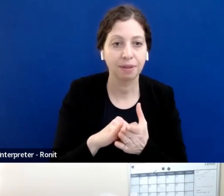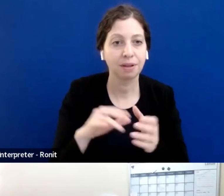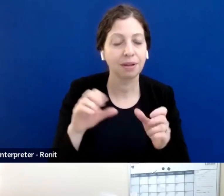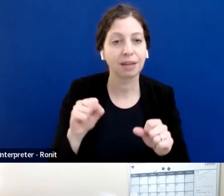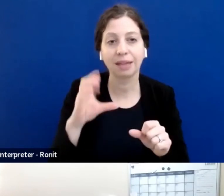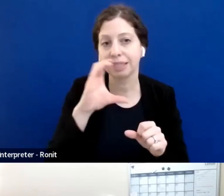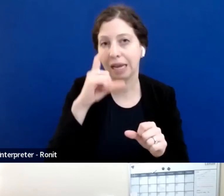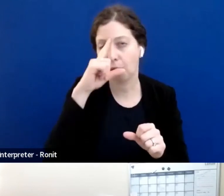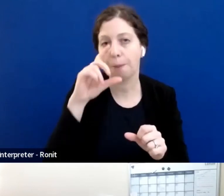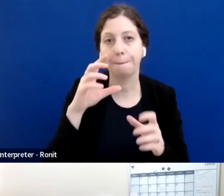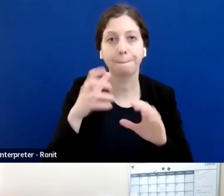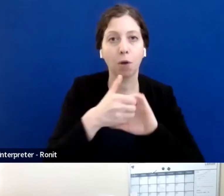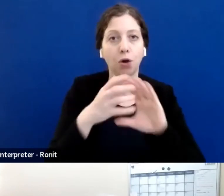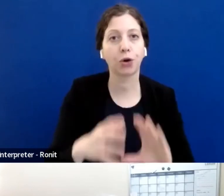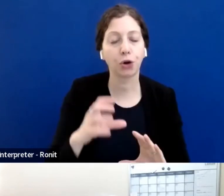stakeholder and partner engagement.